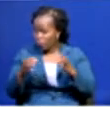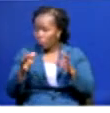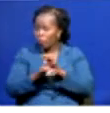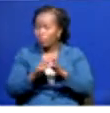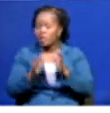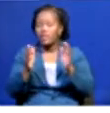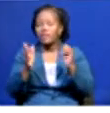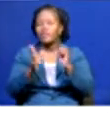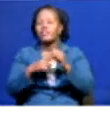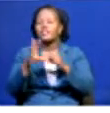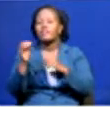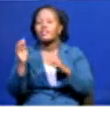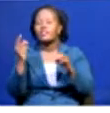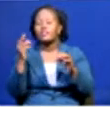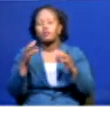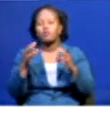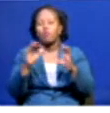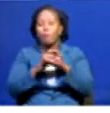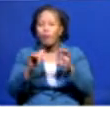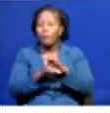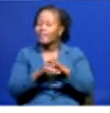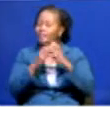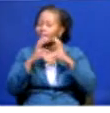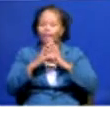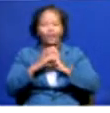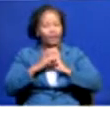participants is the largest course so far.